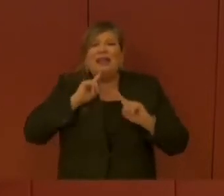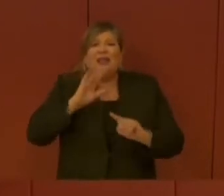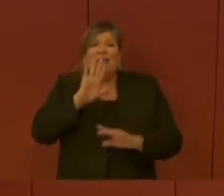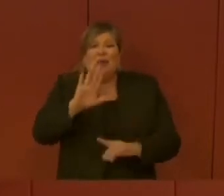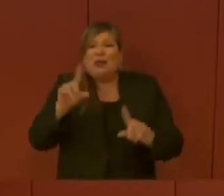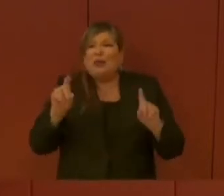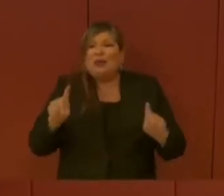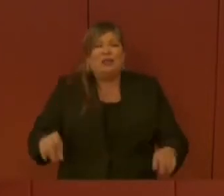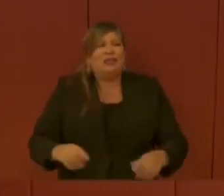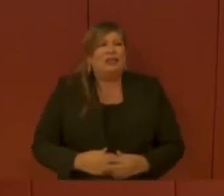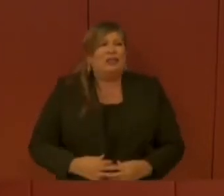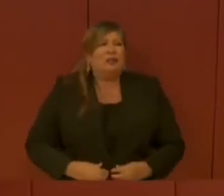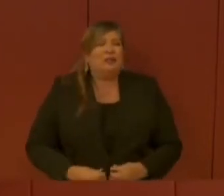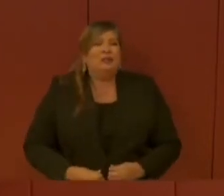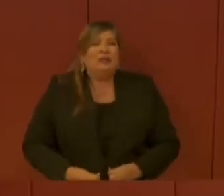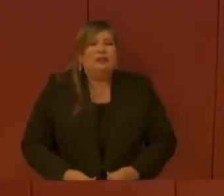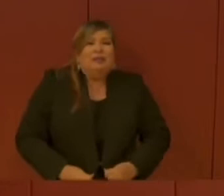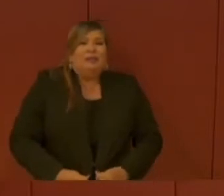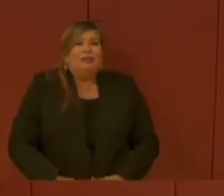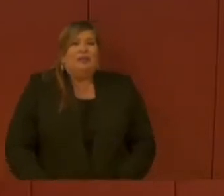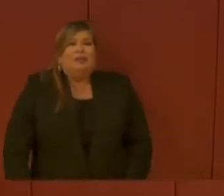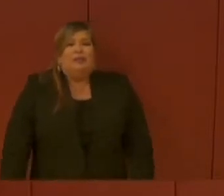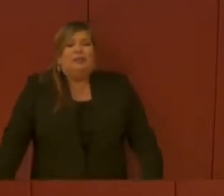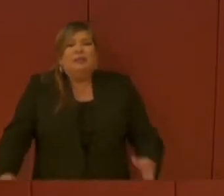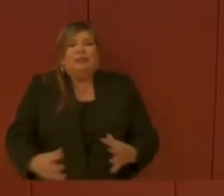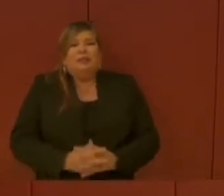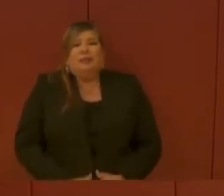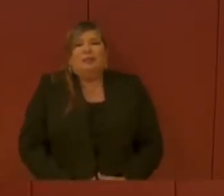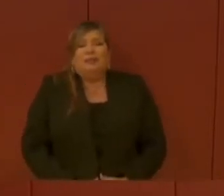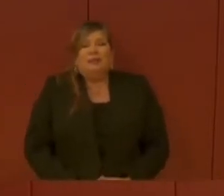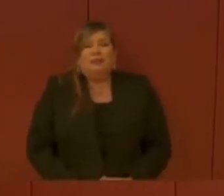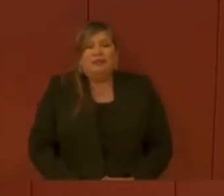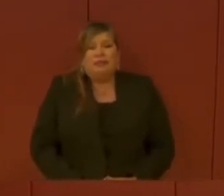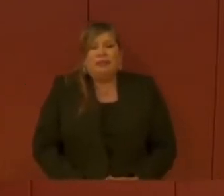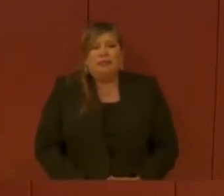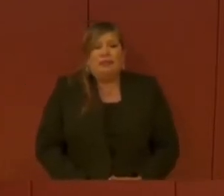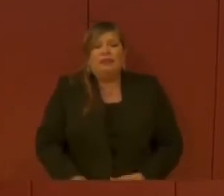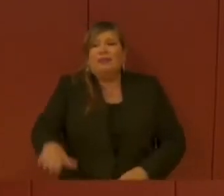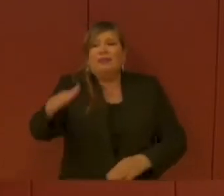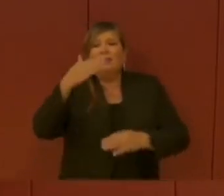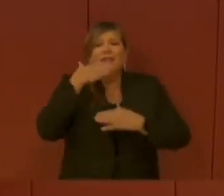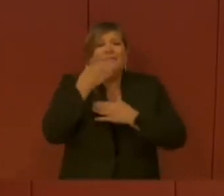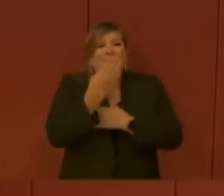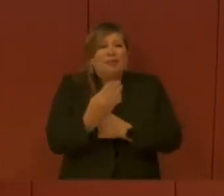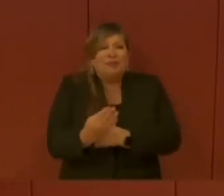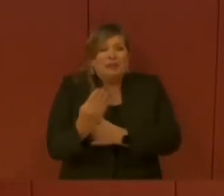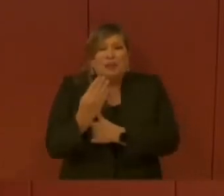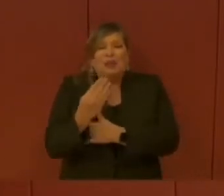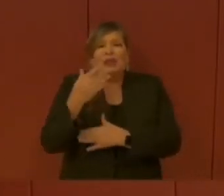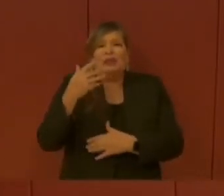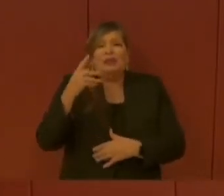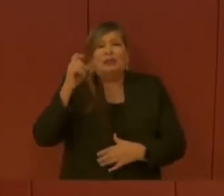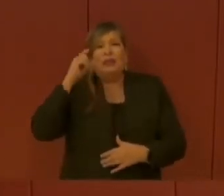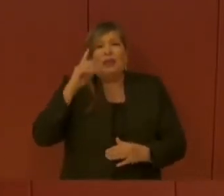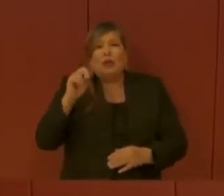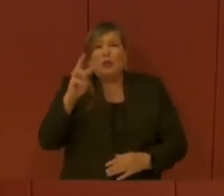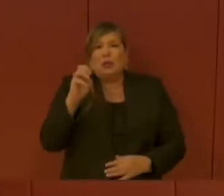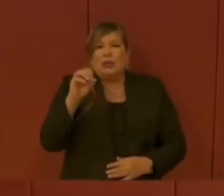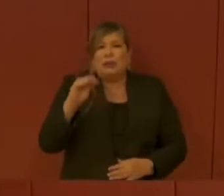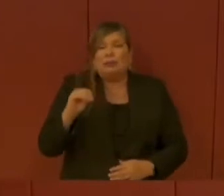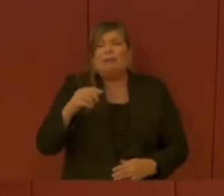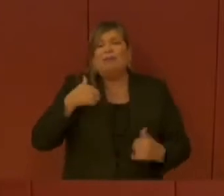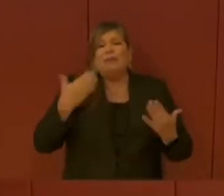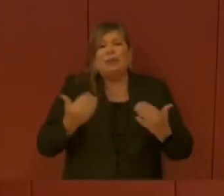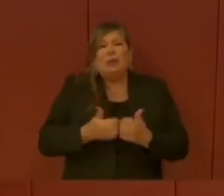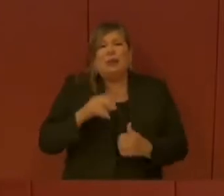questions. Hi, good morning, Governor Gavin Newsom, KRECD with KCRA3. I wanted to know, you know, you're